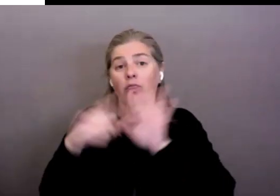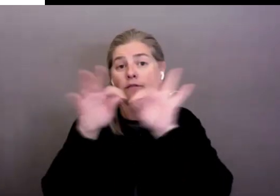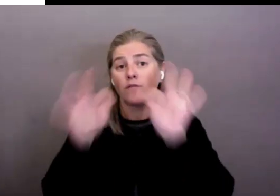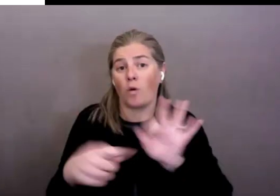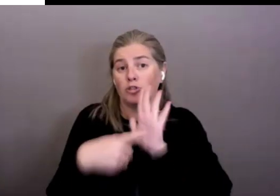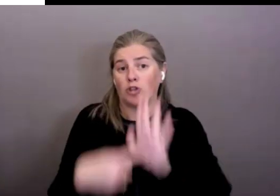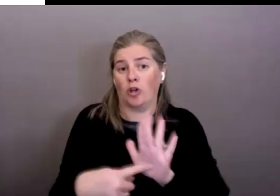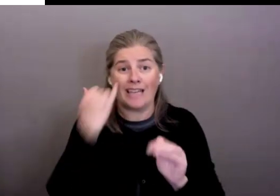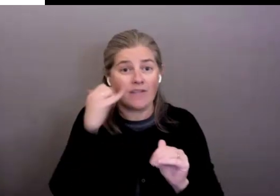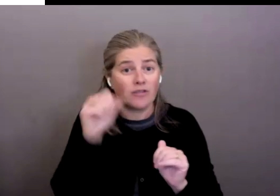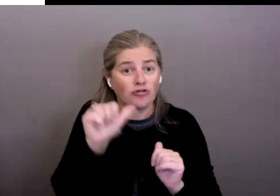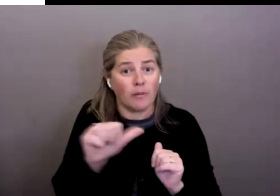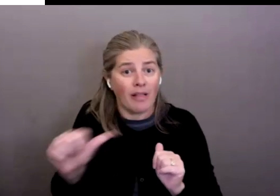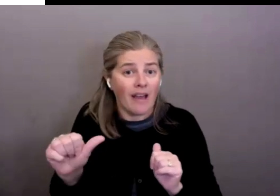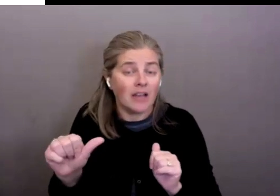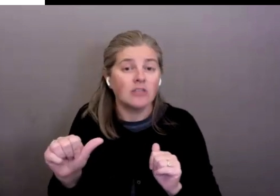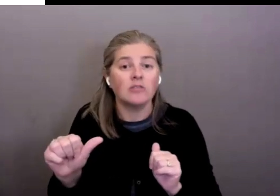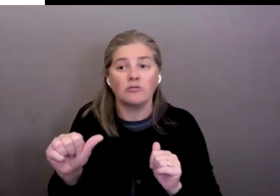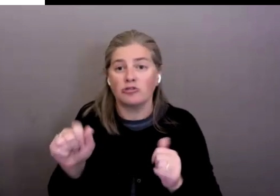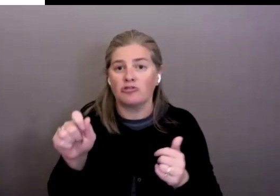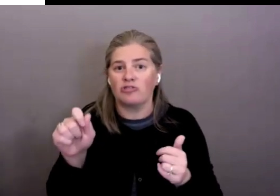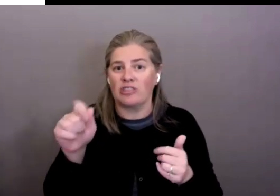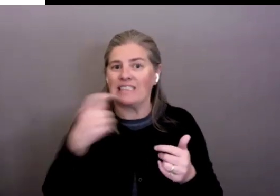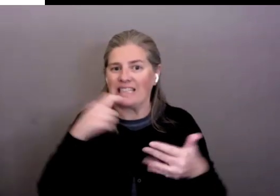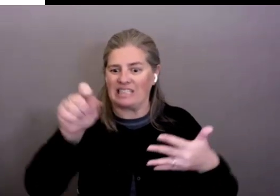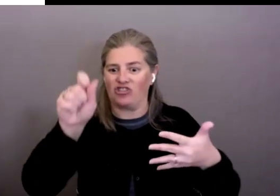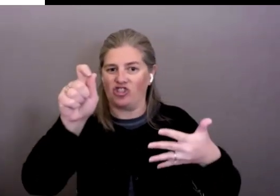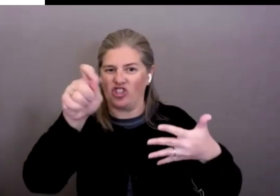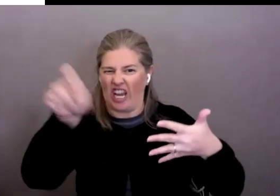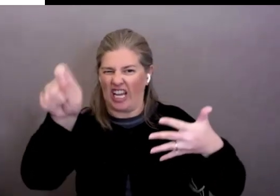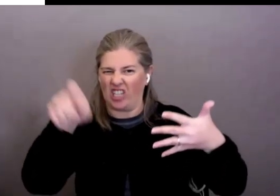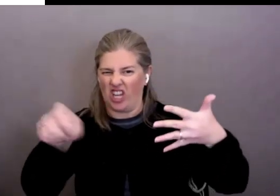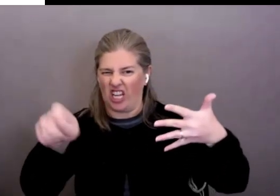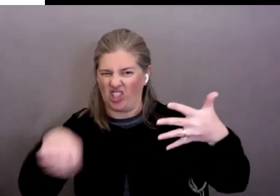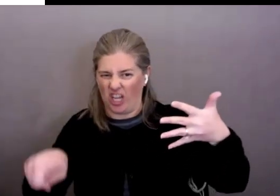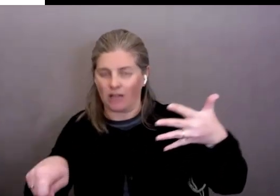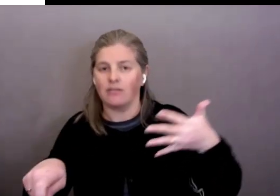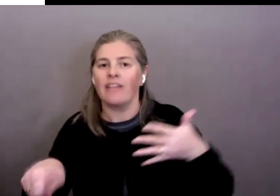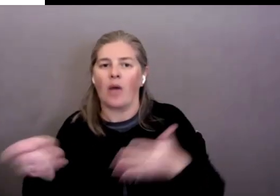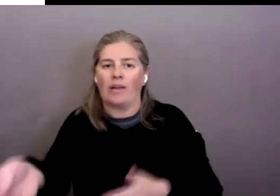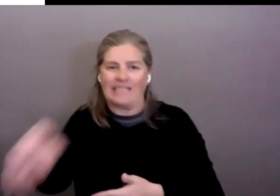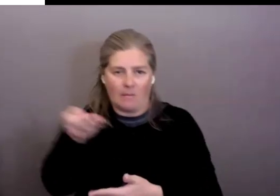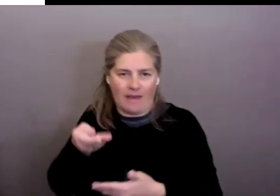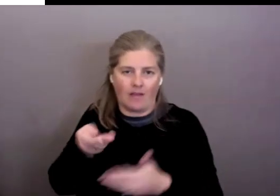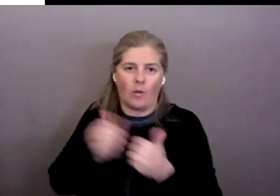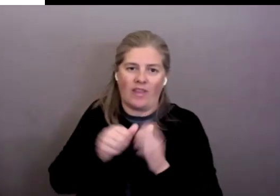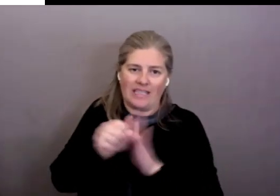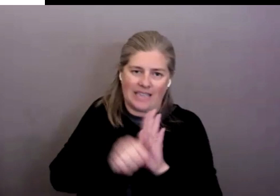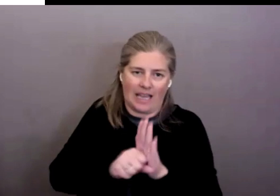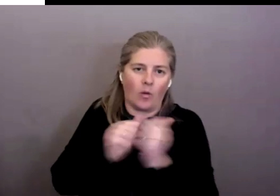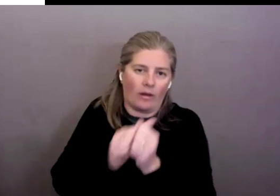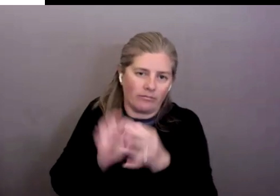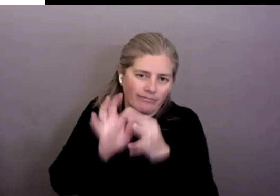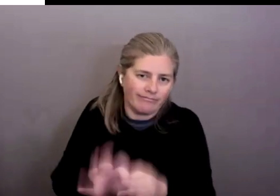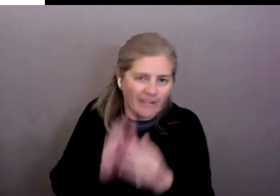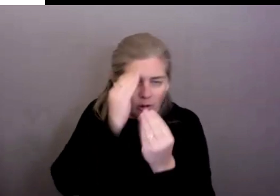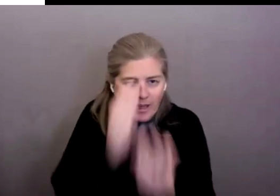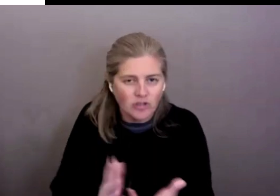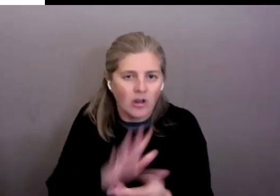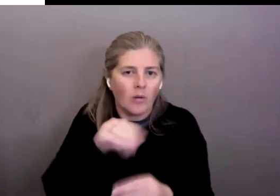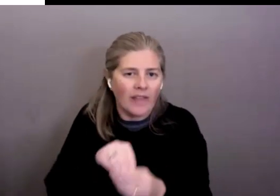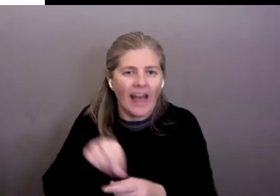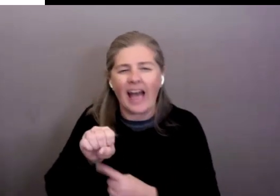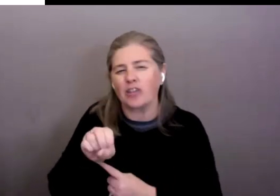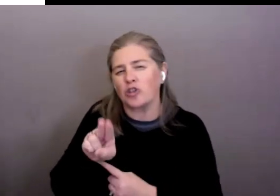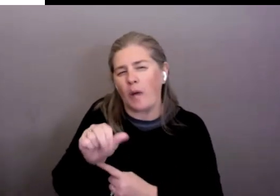if a AAA checks any of the risks identified by the state, they'll submit the form to the state with accompanying information, and the SUA might or might